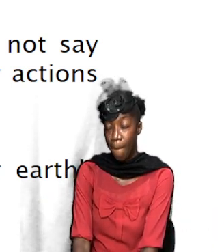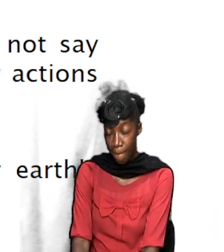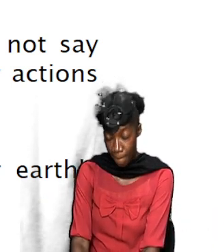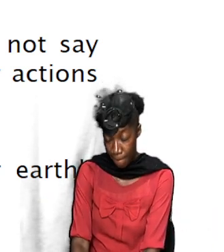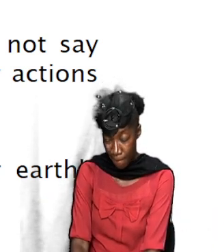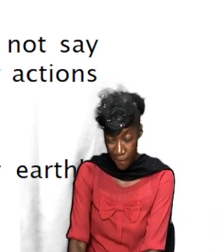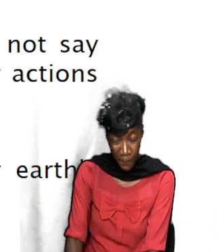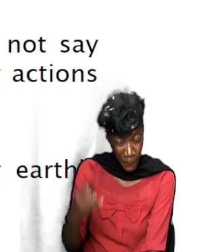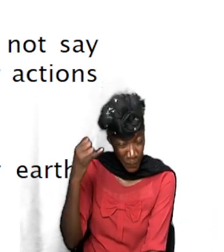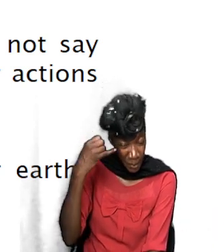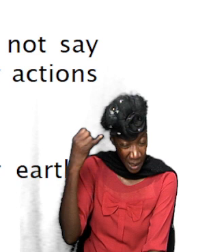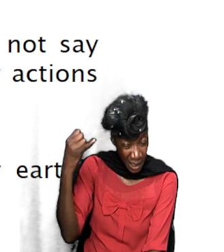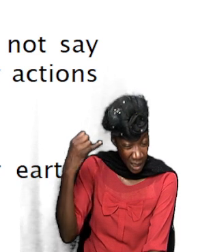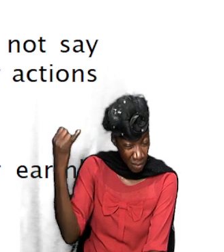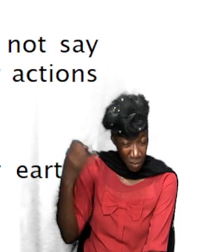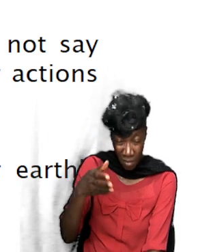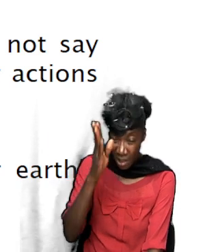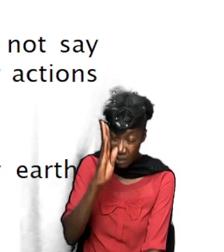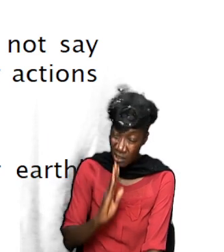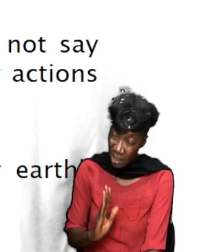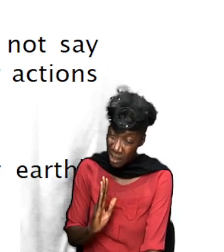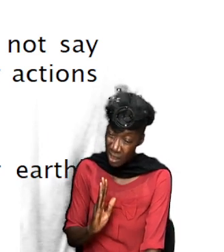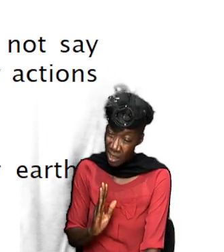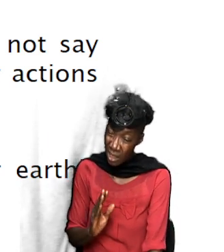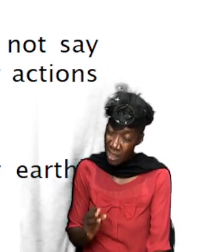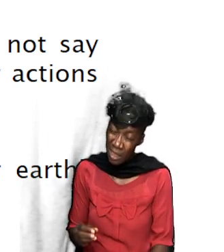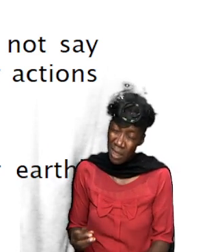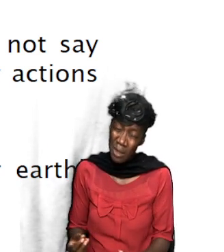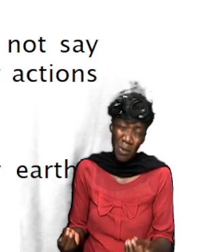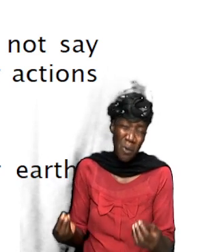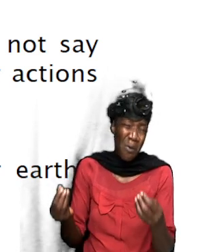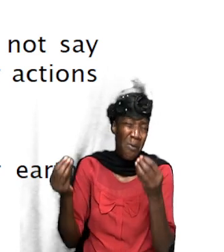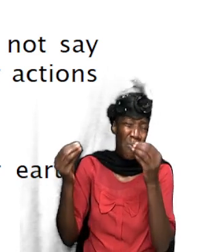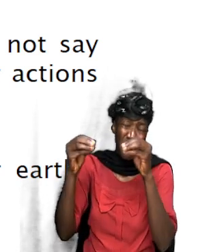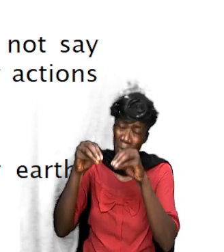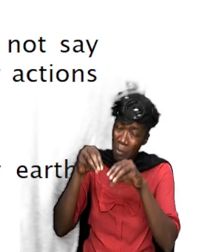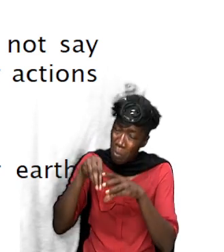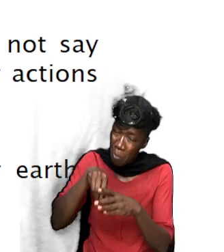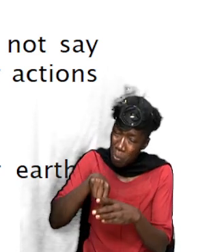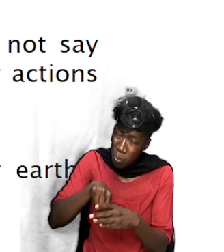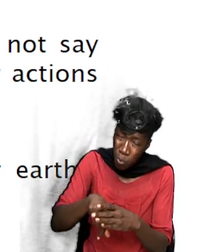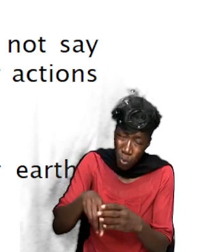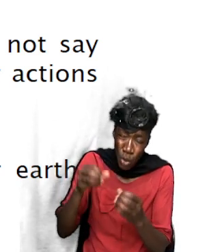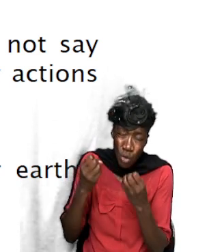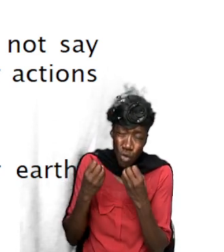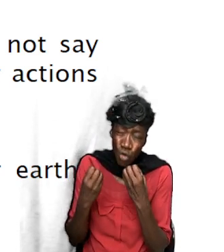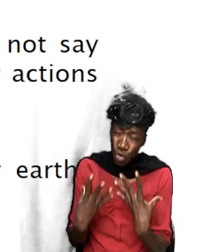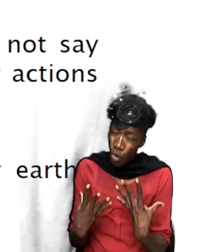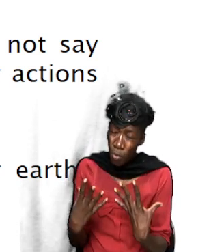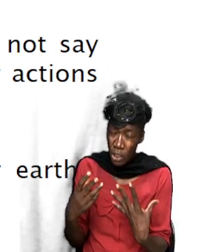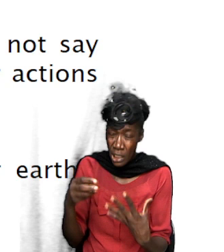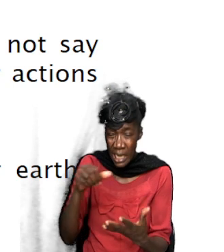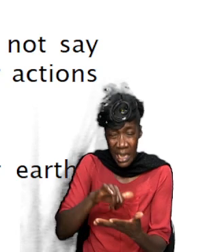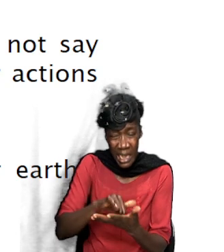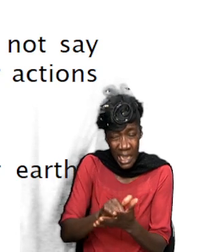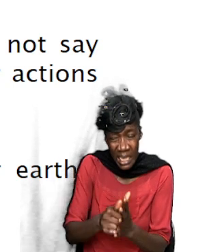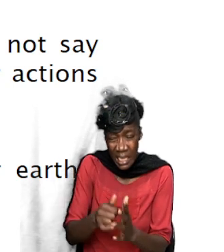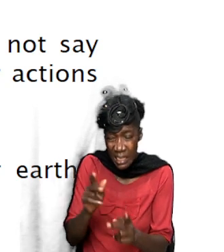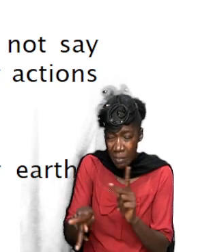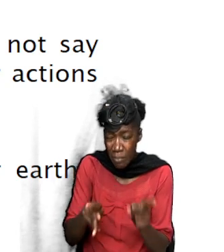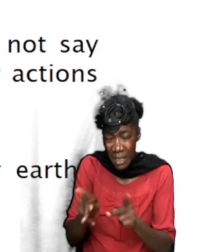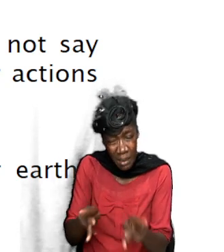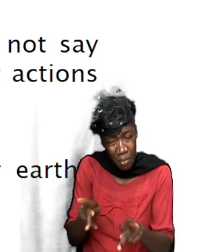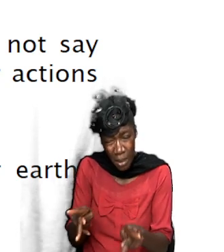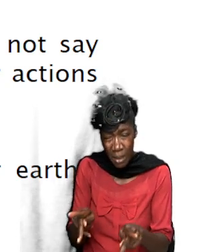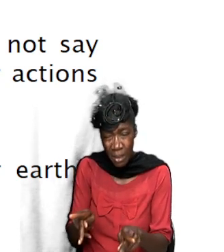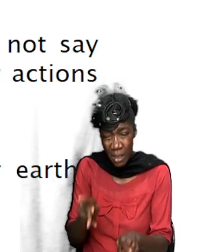So imagine God, who had invested so much in these people. They came to the point where they said, God,